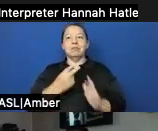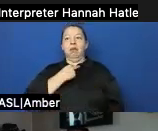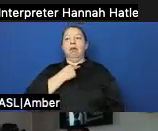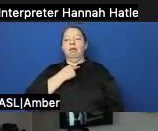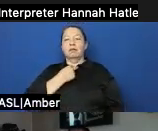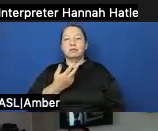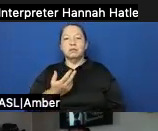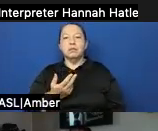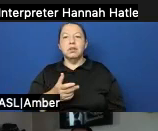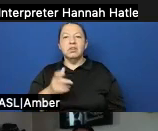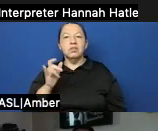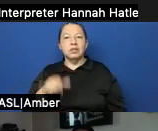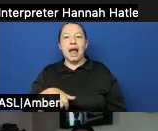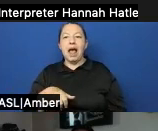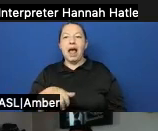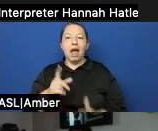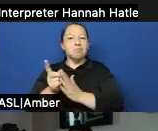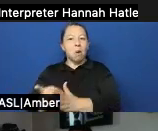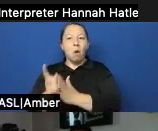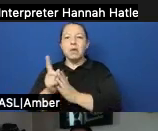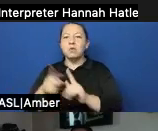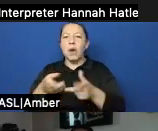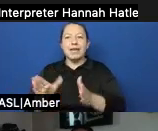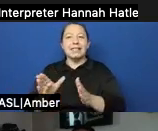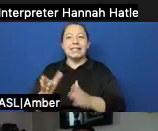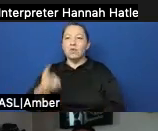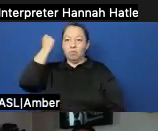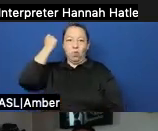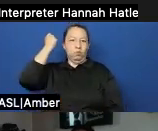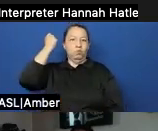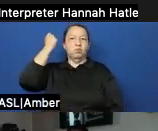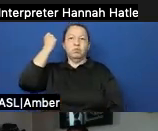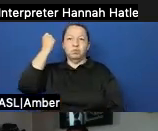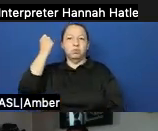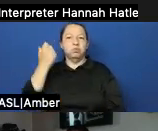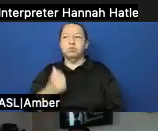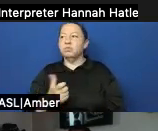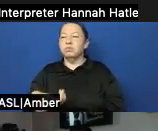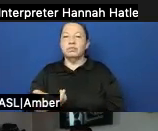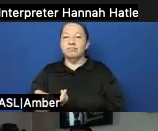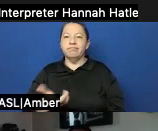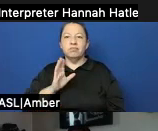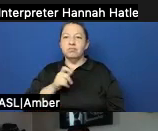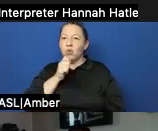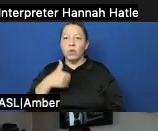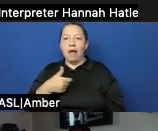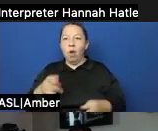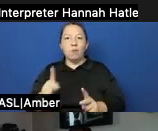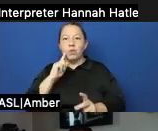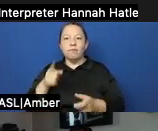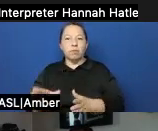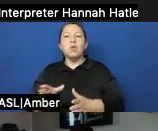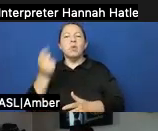defining moment when consent has been totally revoked from your vocabulary and your opportunity. We do understand the